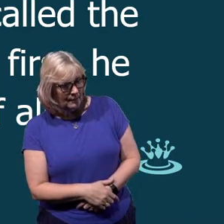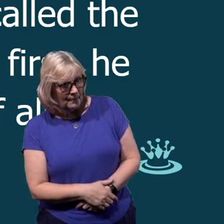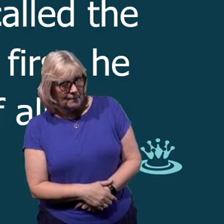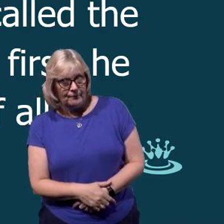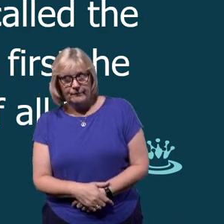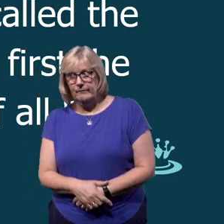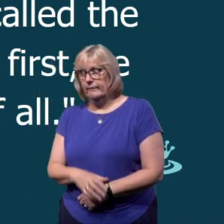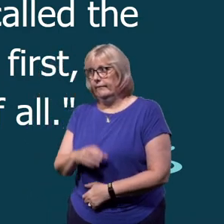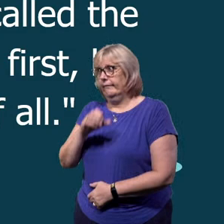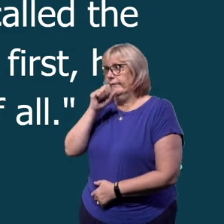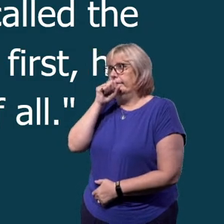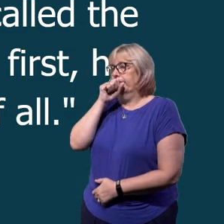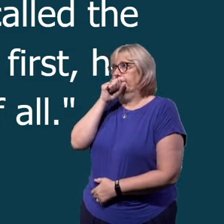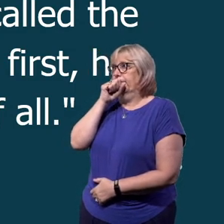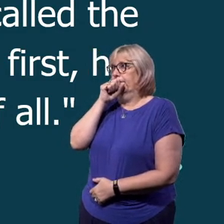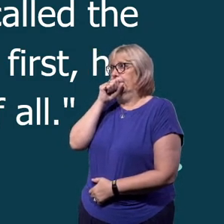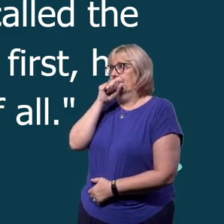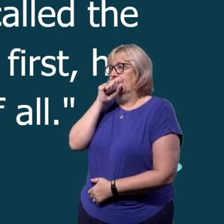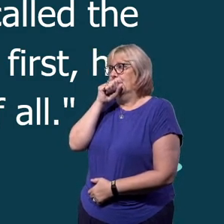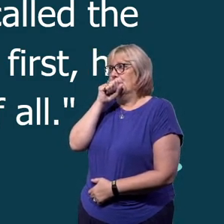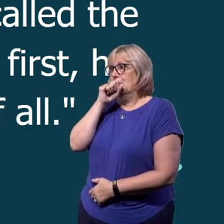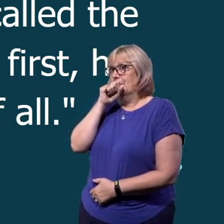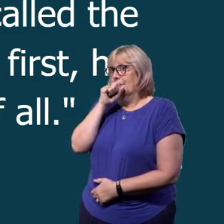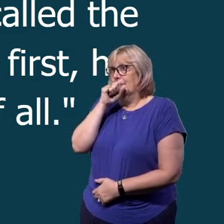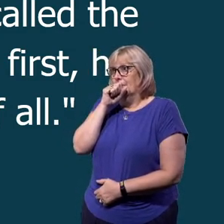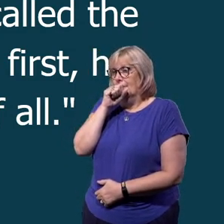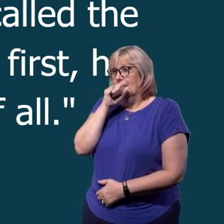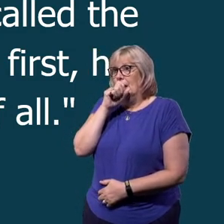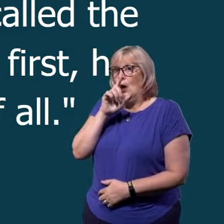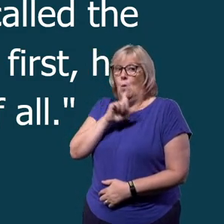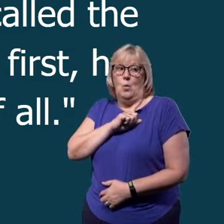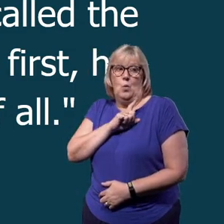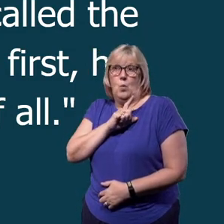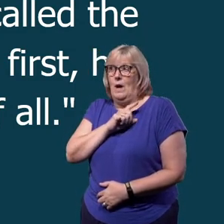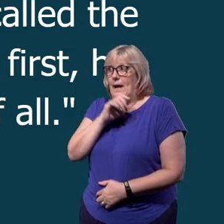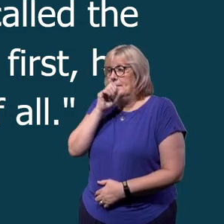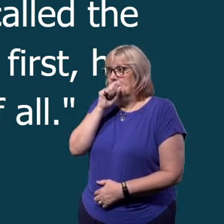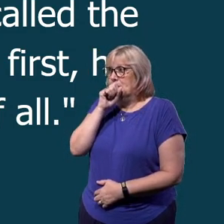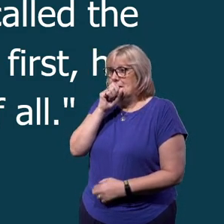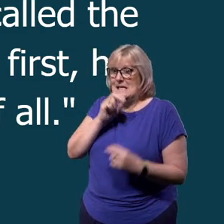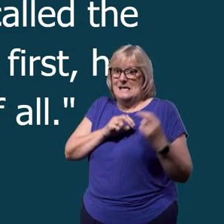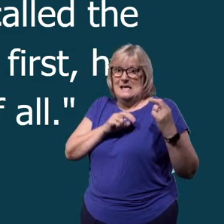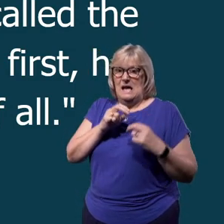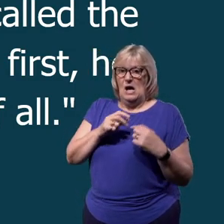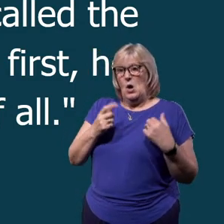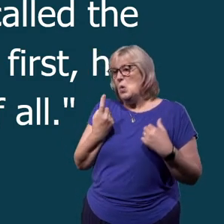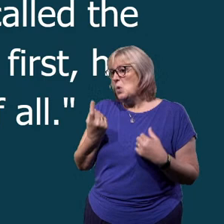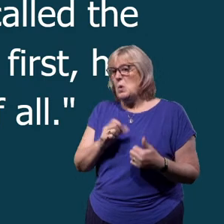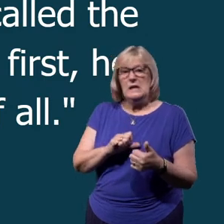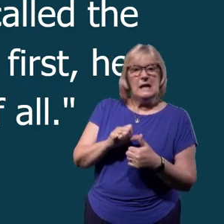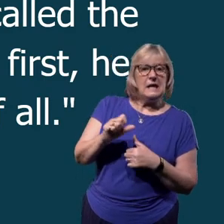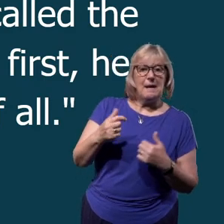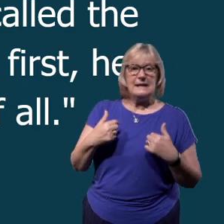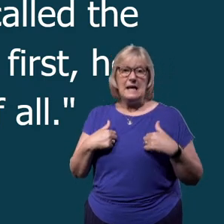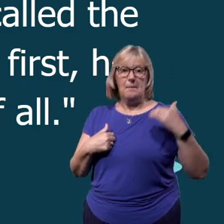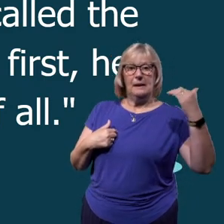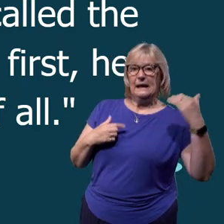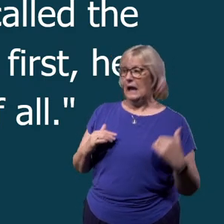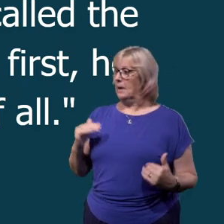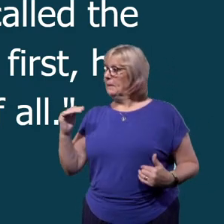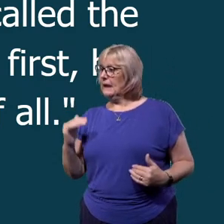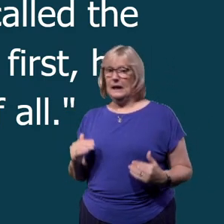they're quiet. But they kept quiet because on the way they'd been arguing about who was the greatest. It's amazing, isn't